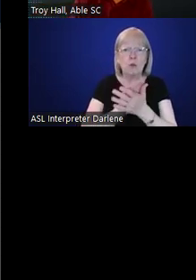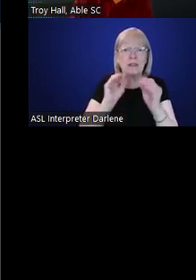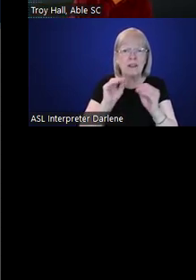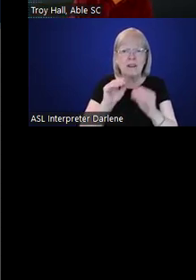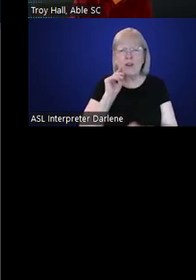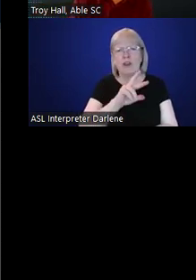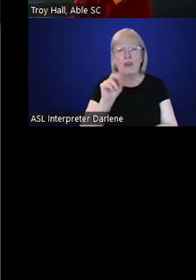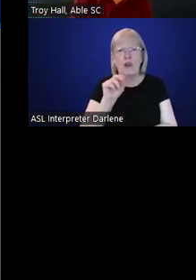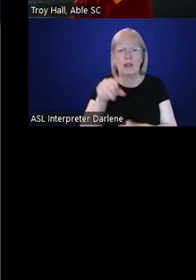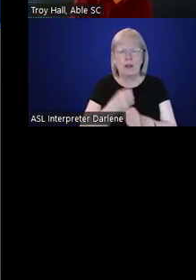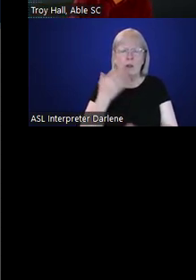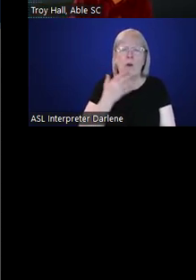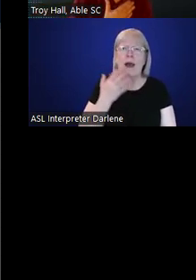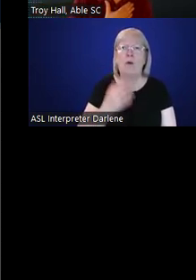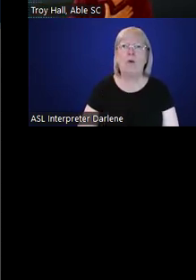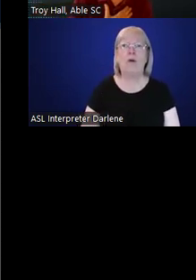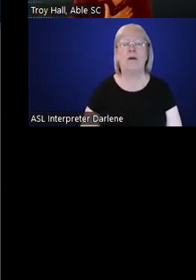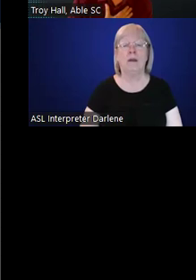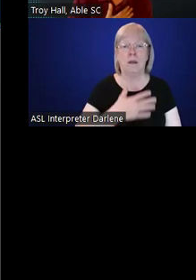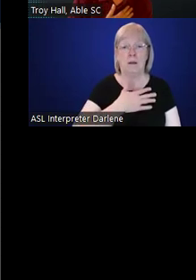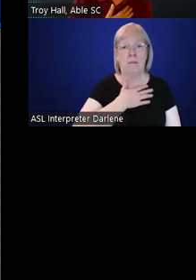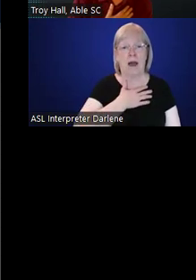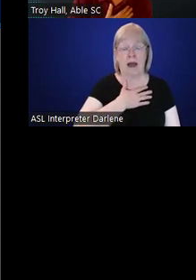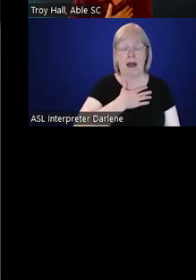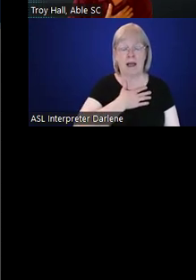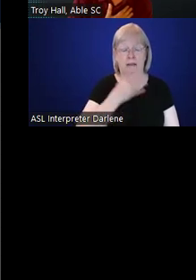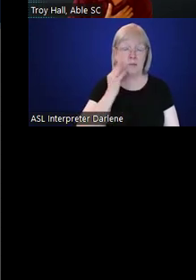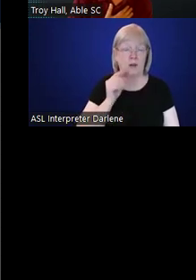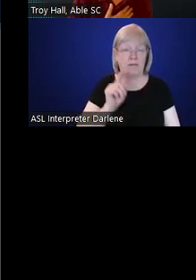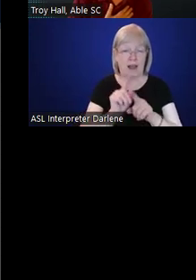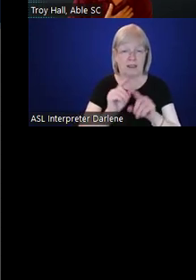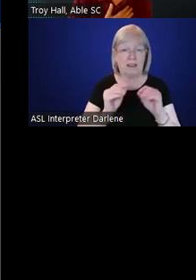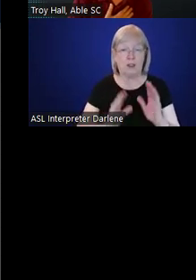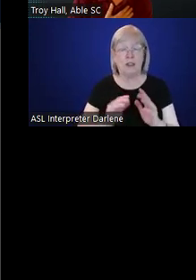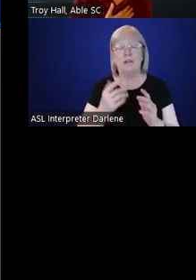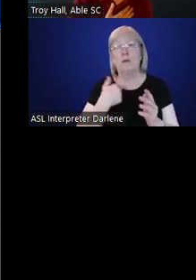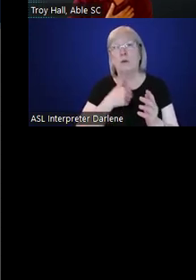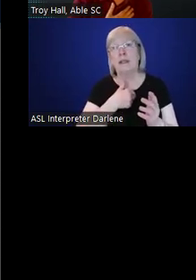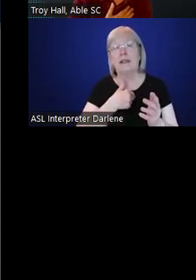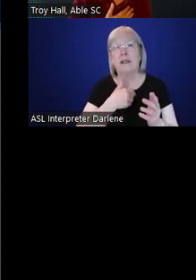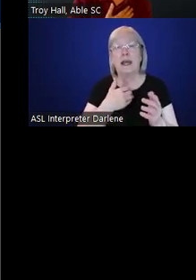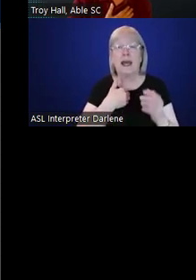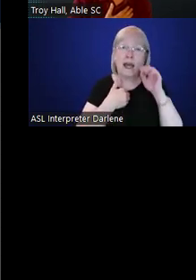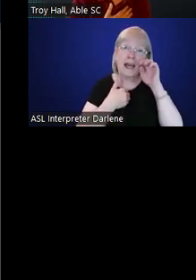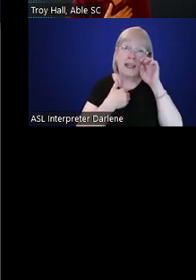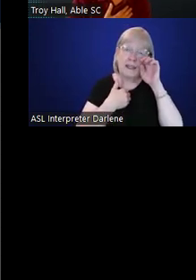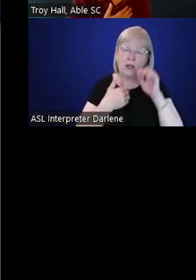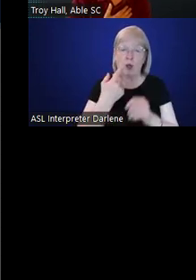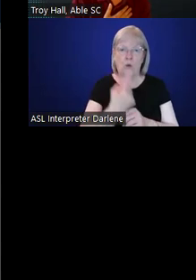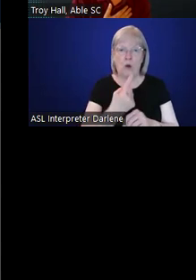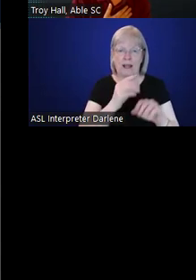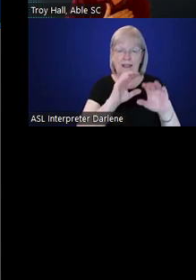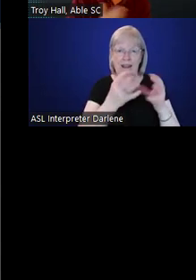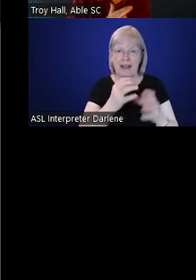I can say that from my personal education as a teacher, we had like one 45-minute class on what an